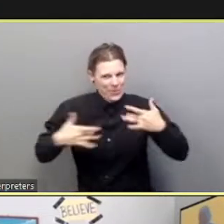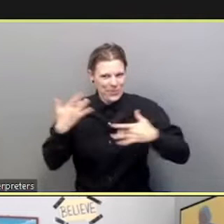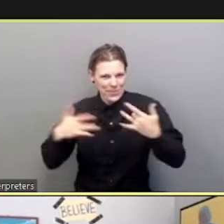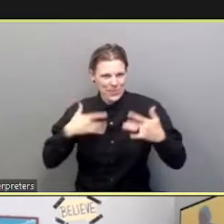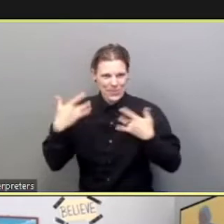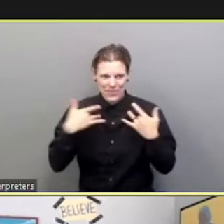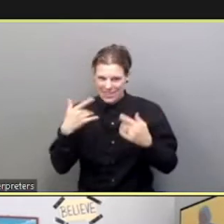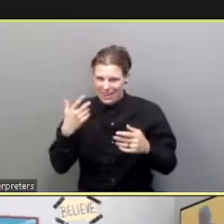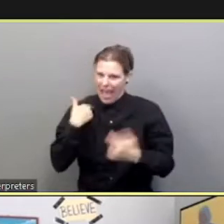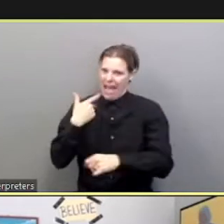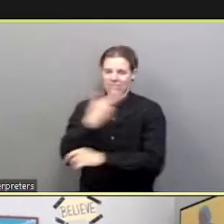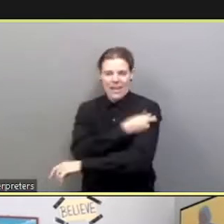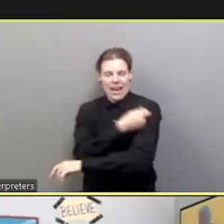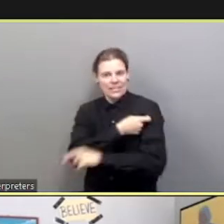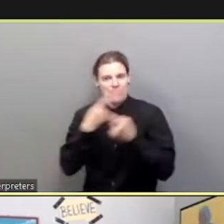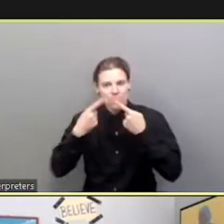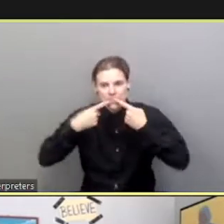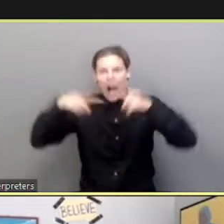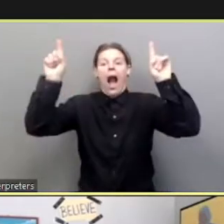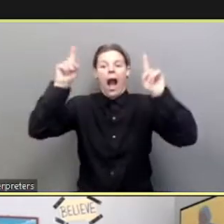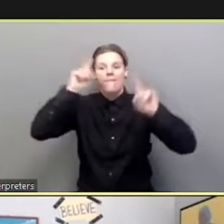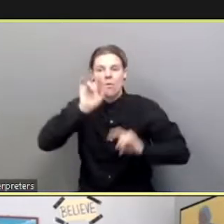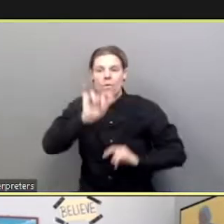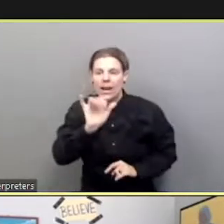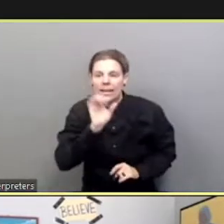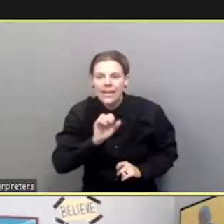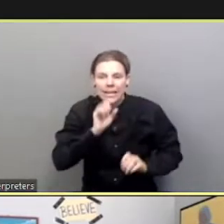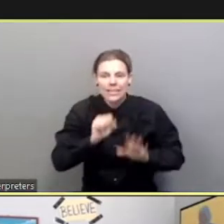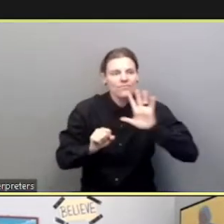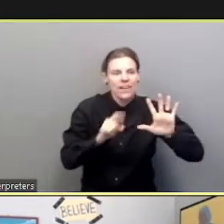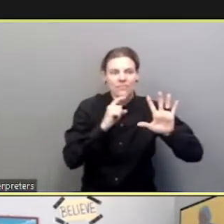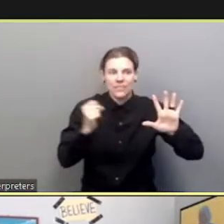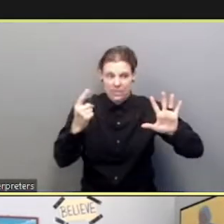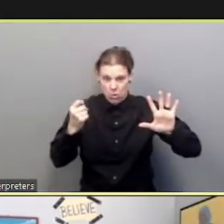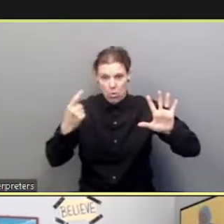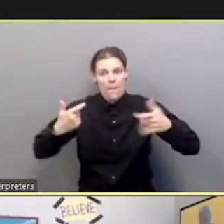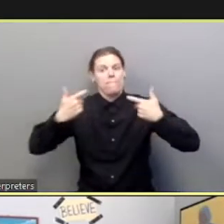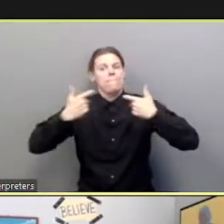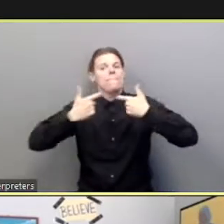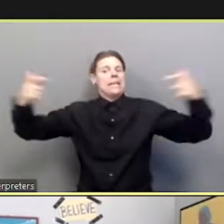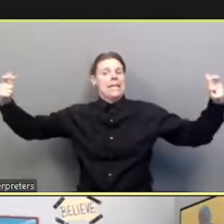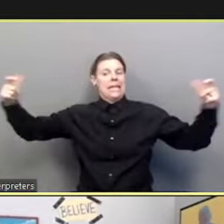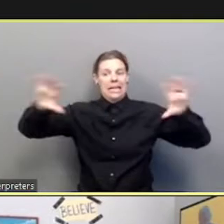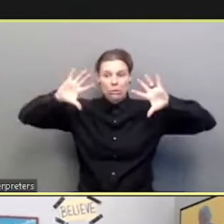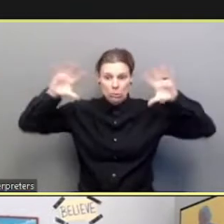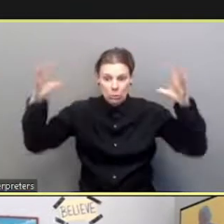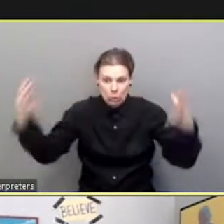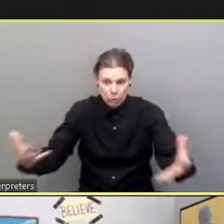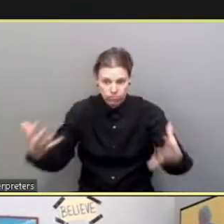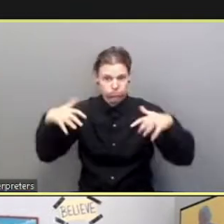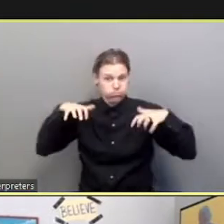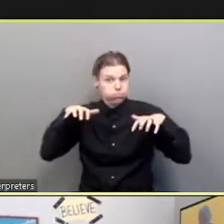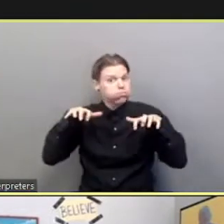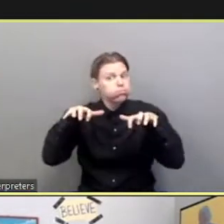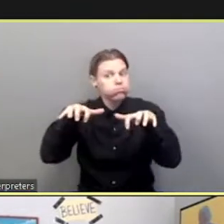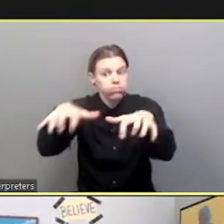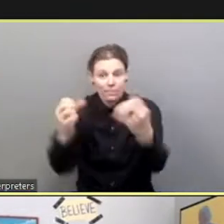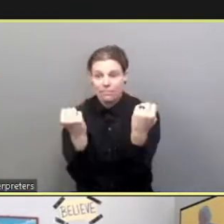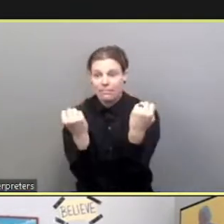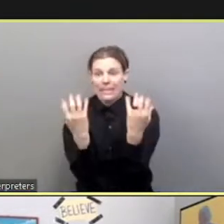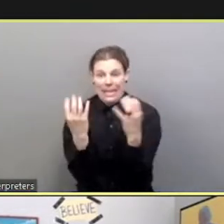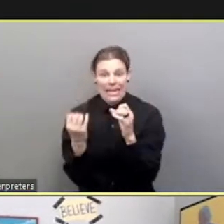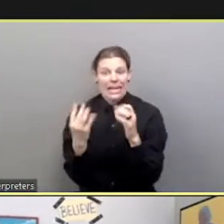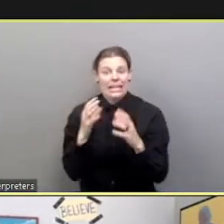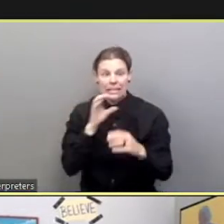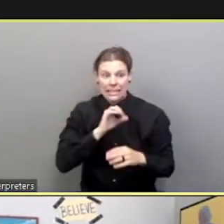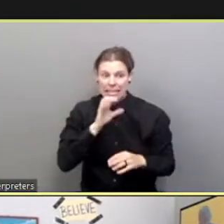are the next biggest unvaccinated group we have, and children can get very sick from COVID. COVID in children is